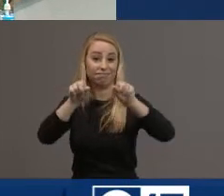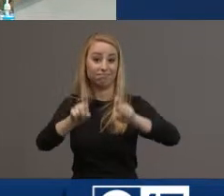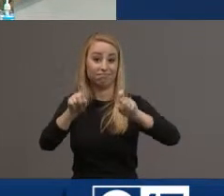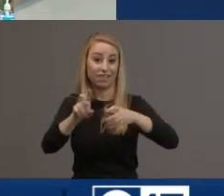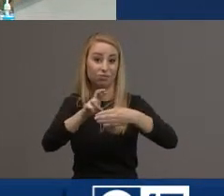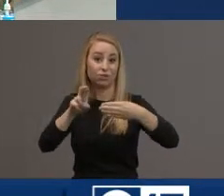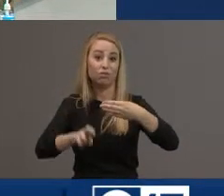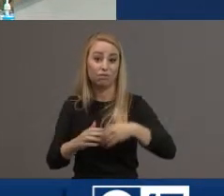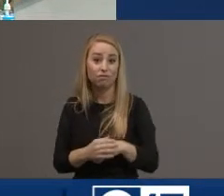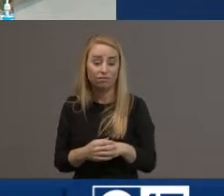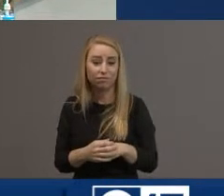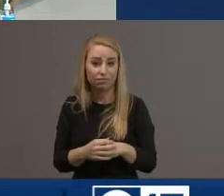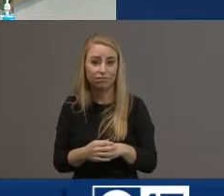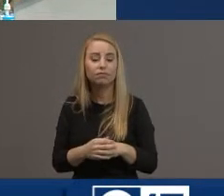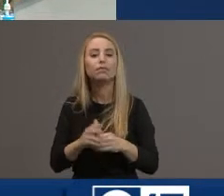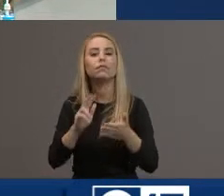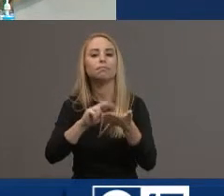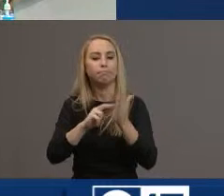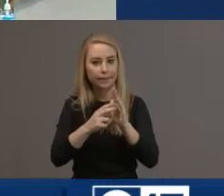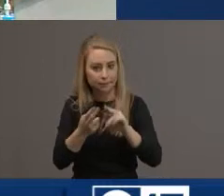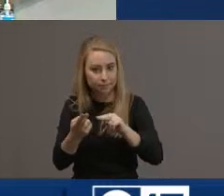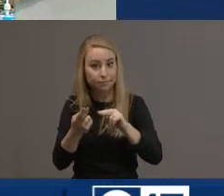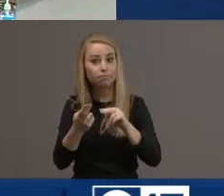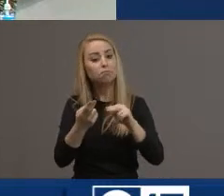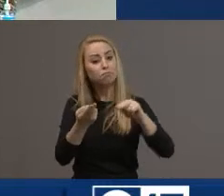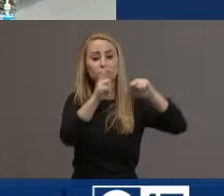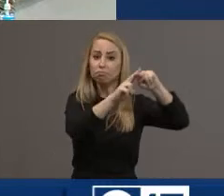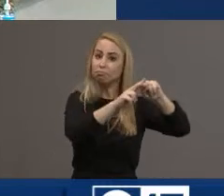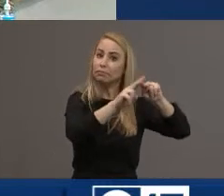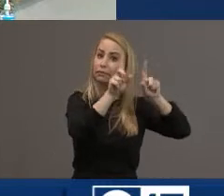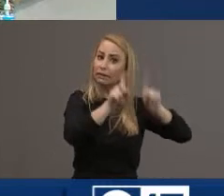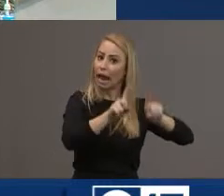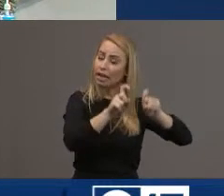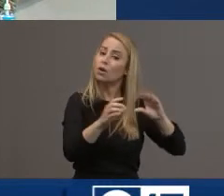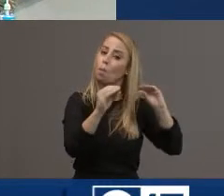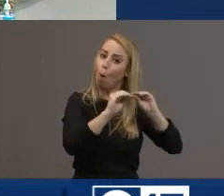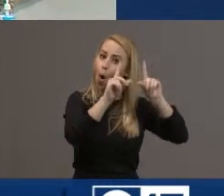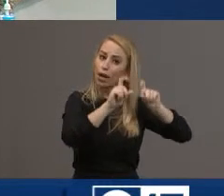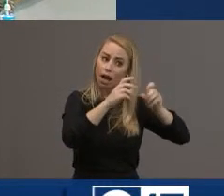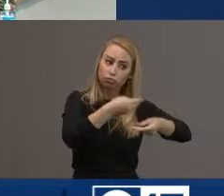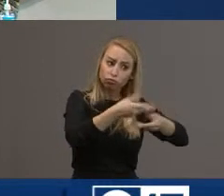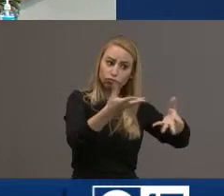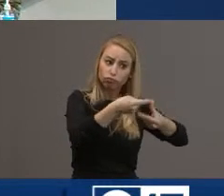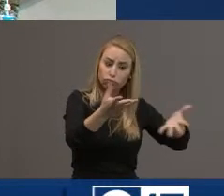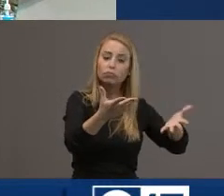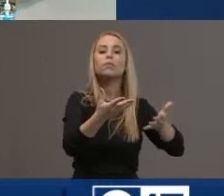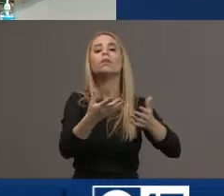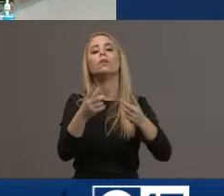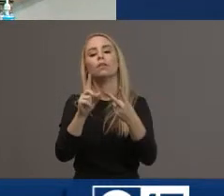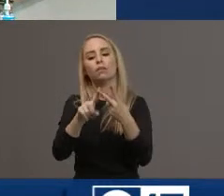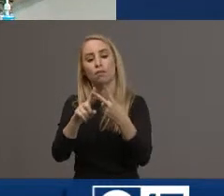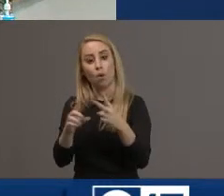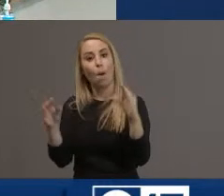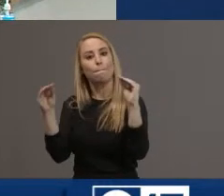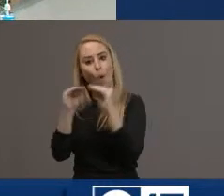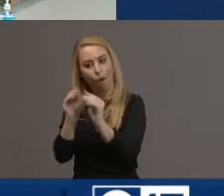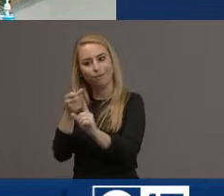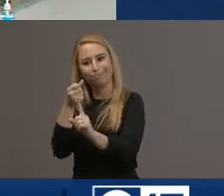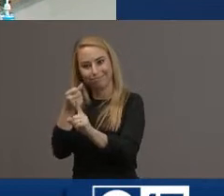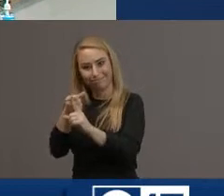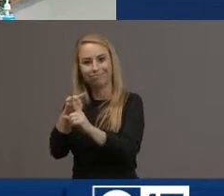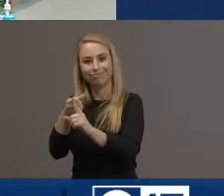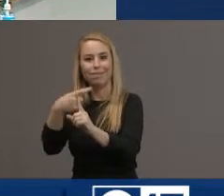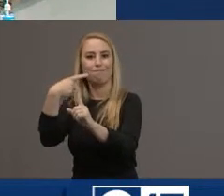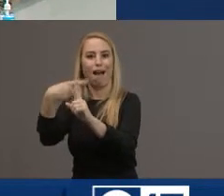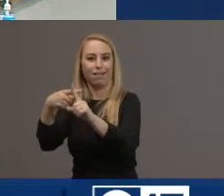you're seeing an increase in testing, you're seeing an increase in cases, you're seeing an increase